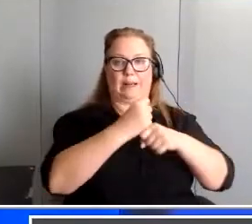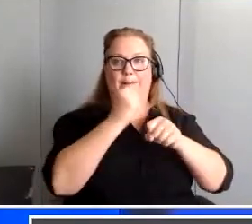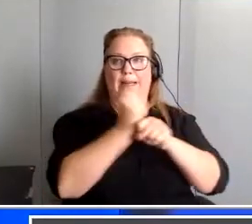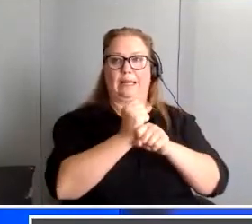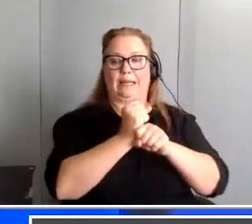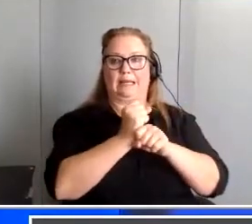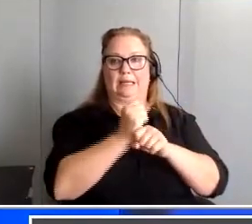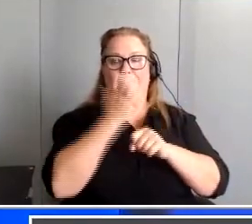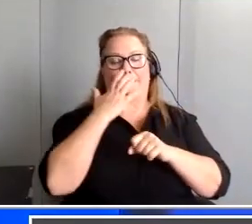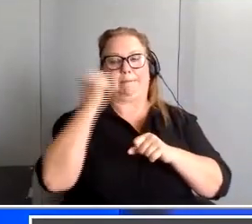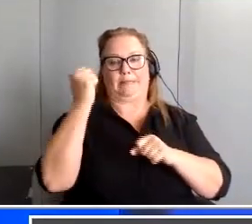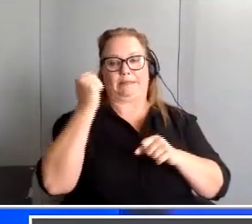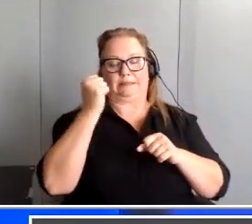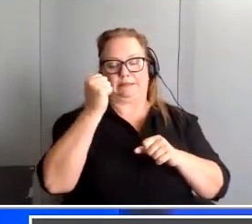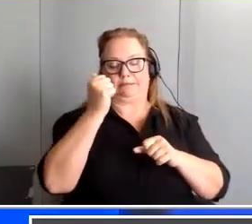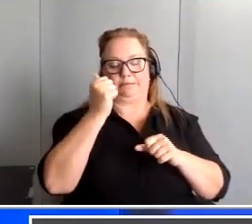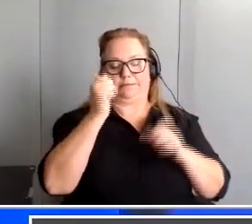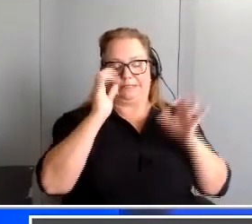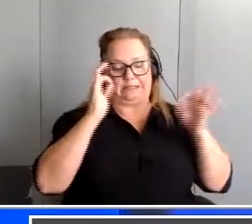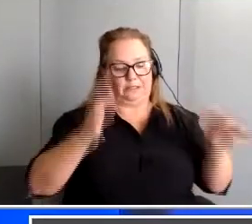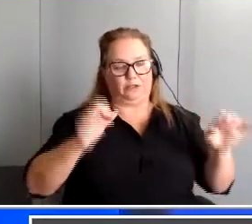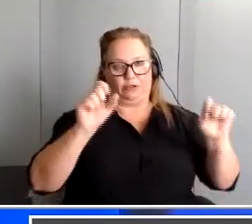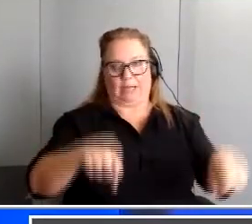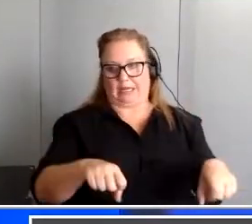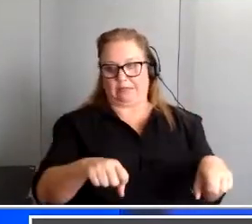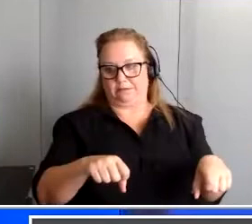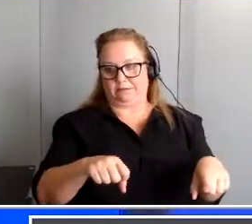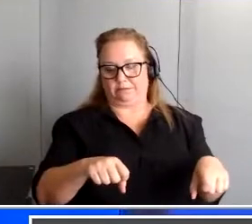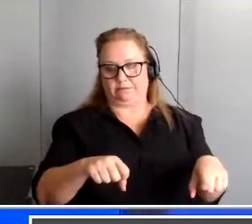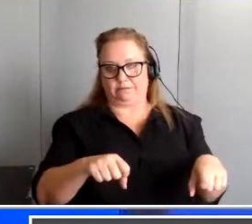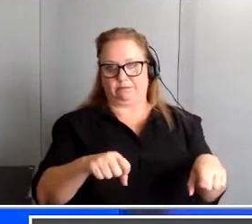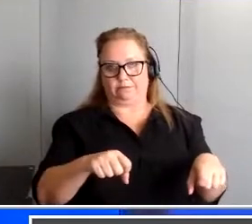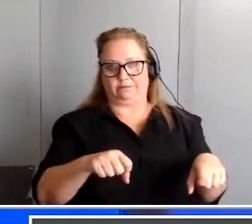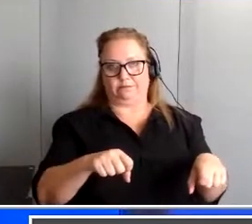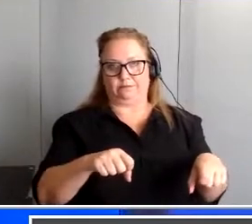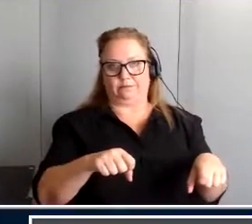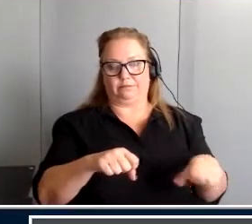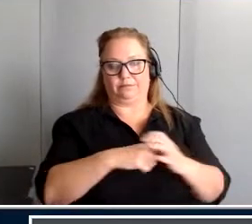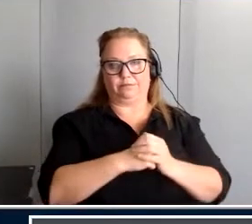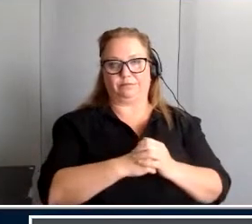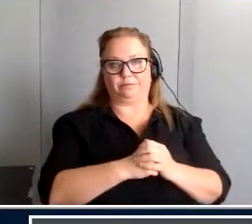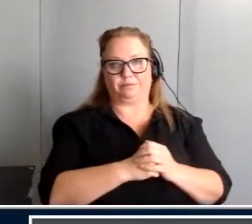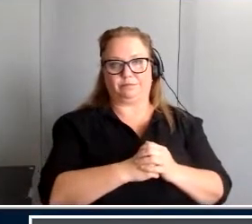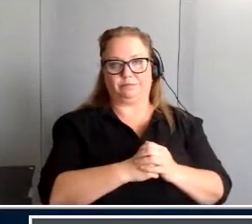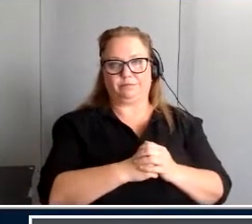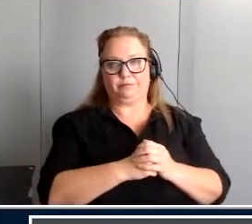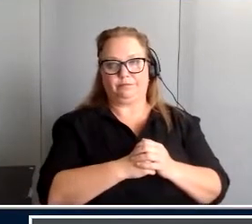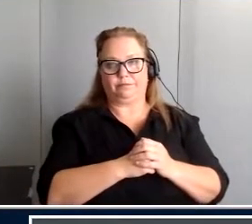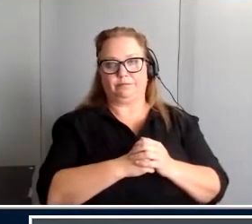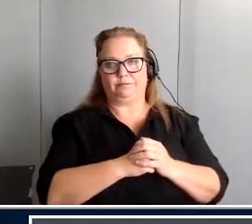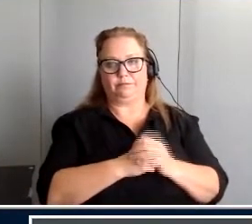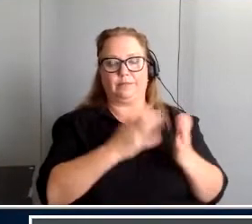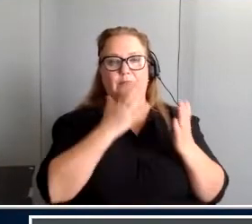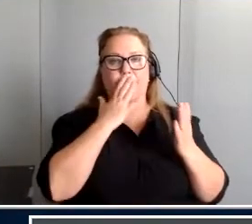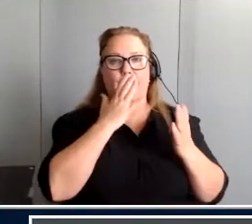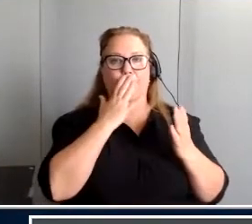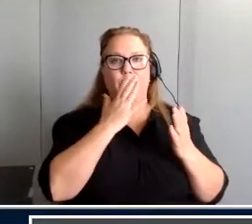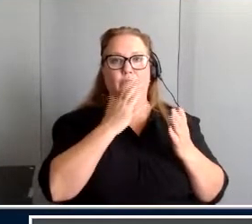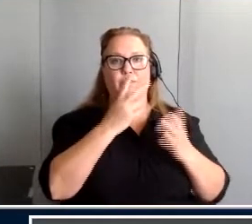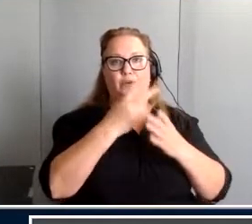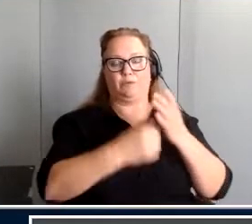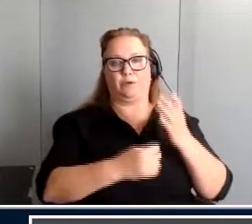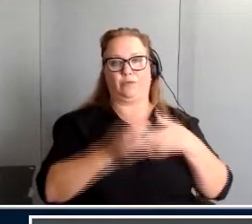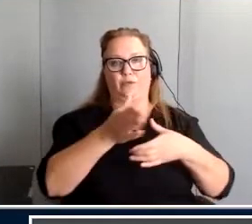best and the most informed decision you can, given the different variables of your circumstance. Thank you so much to both of you for sharing